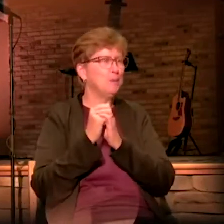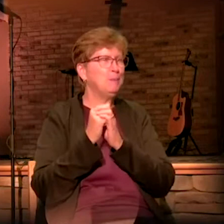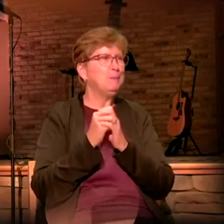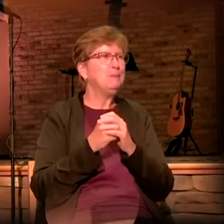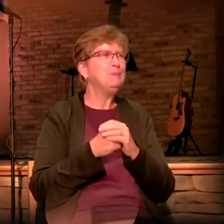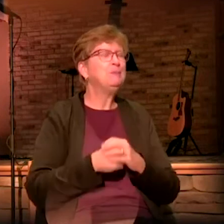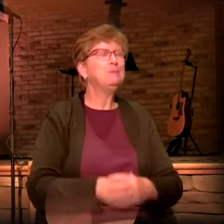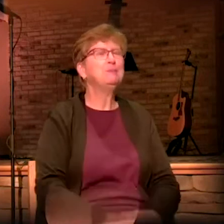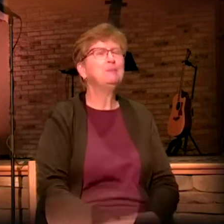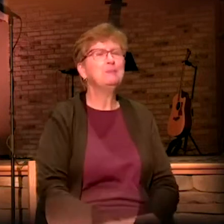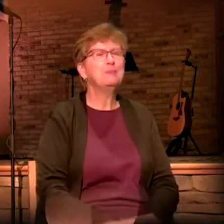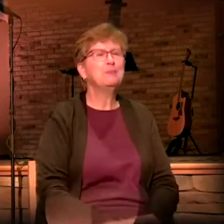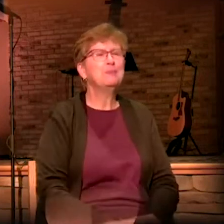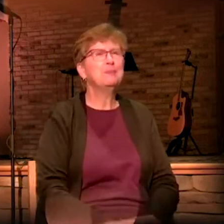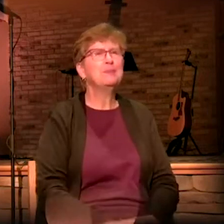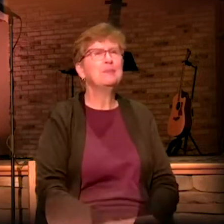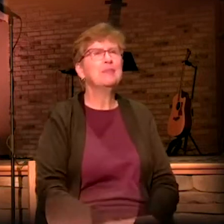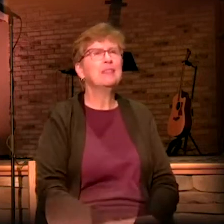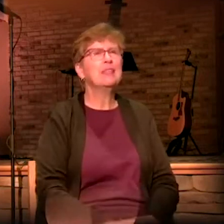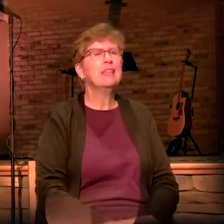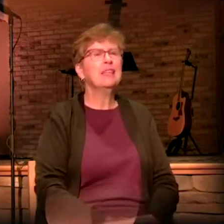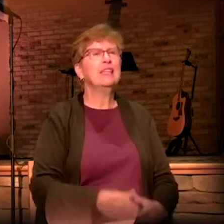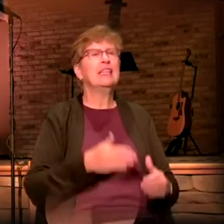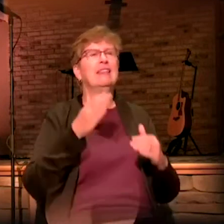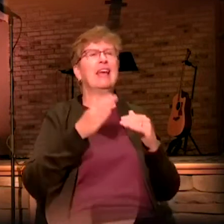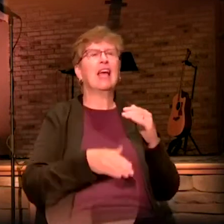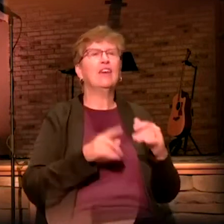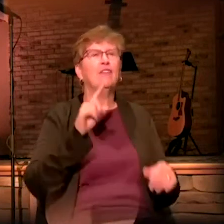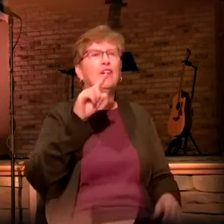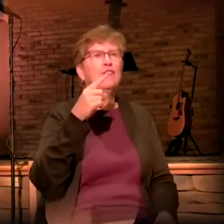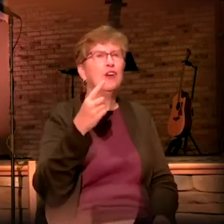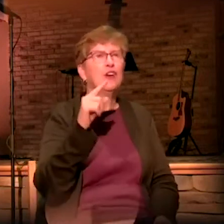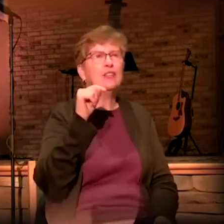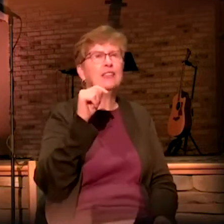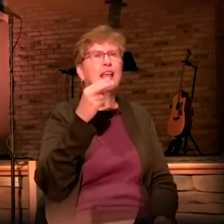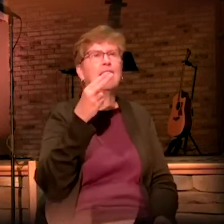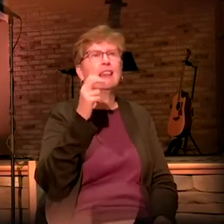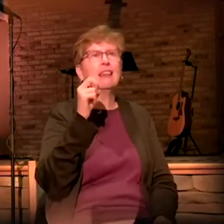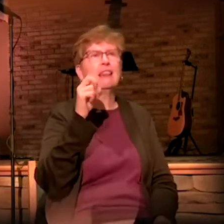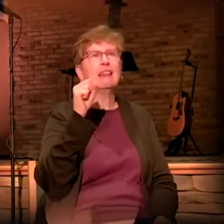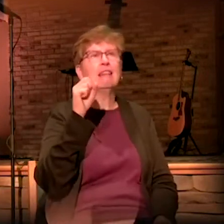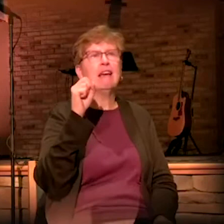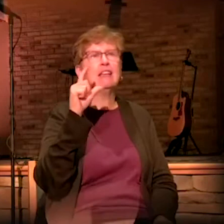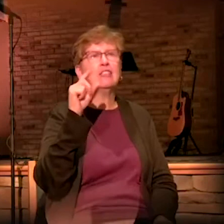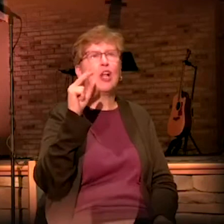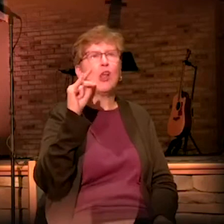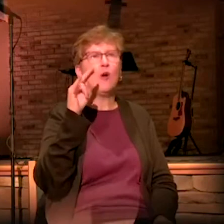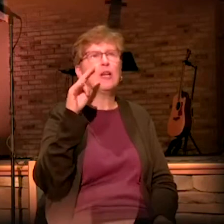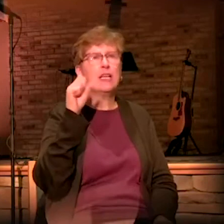example, towards the end of 1 Thessalonians chapter 4,